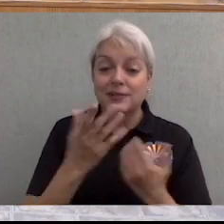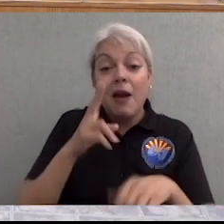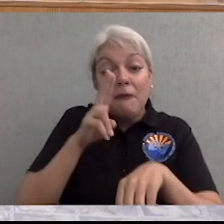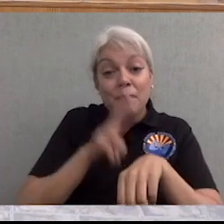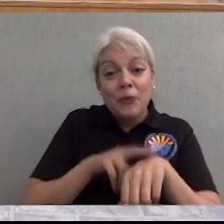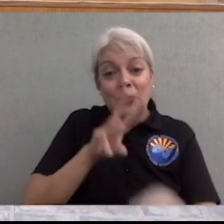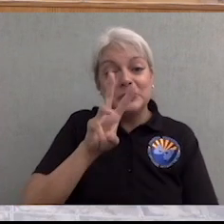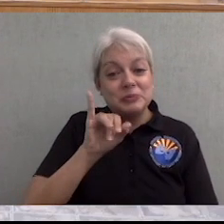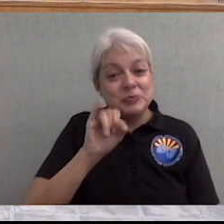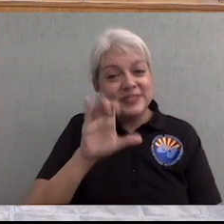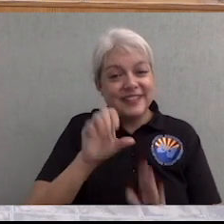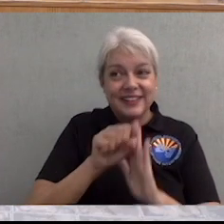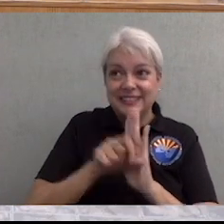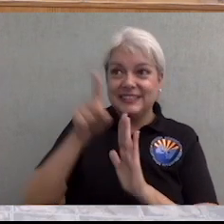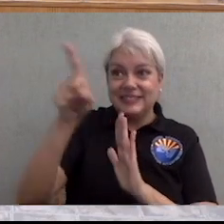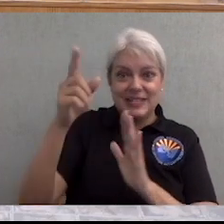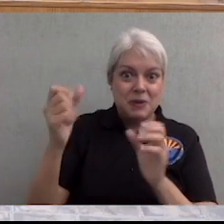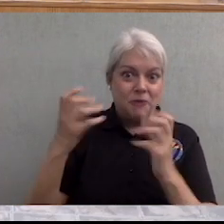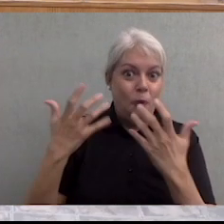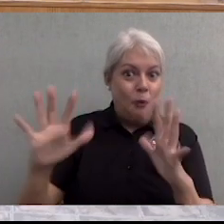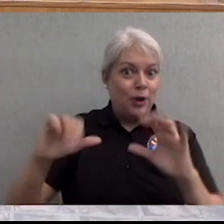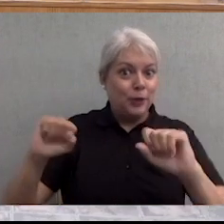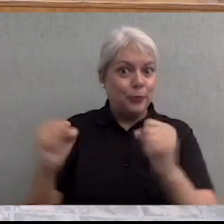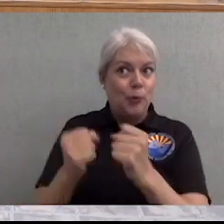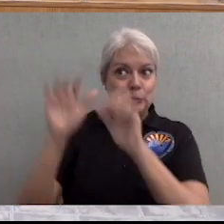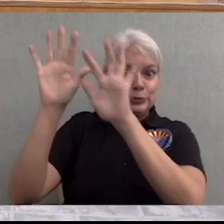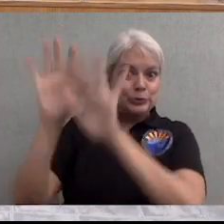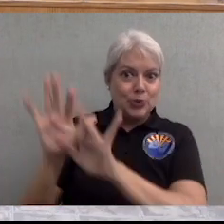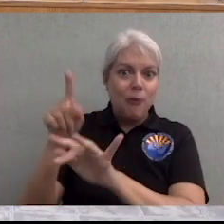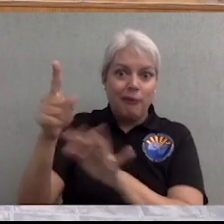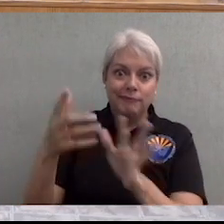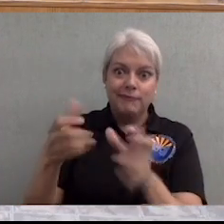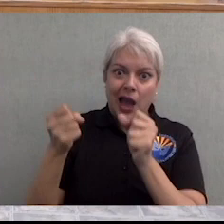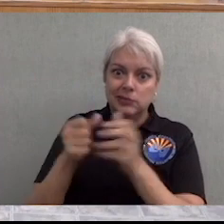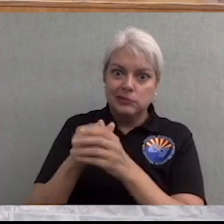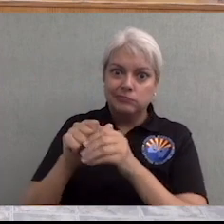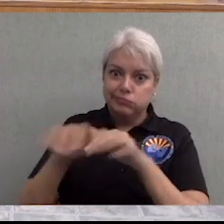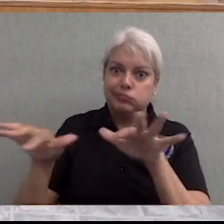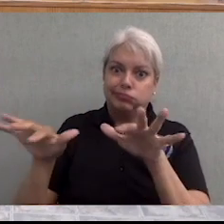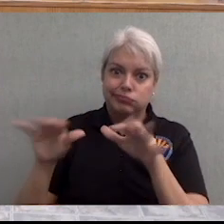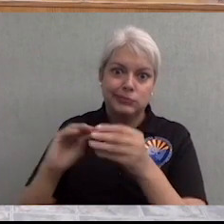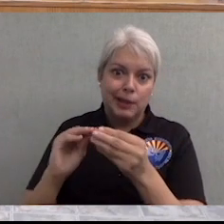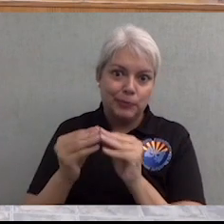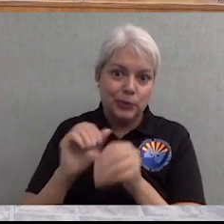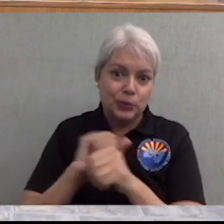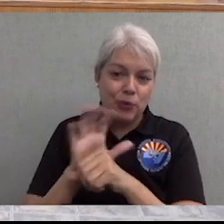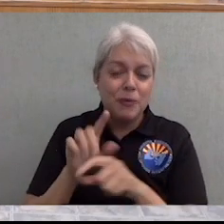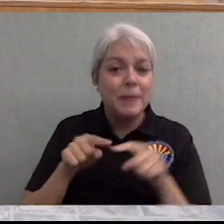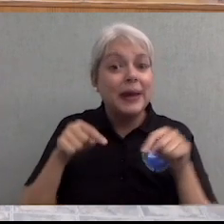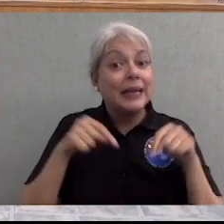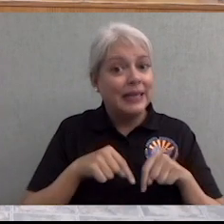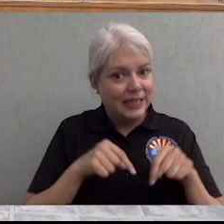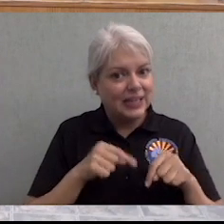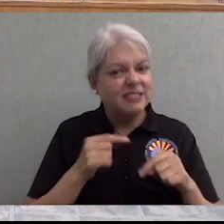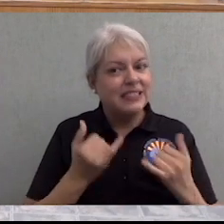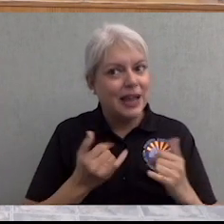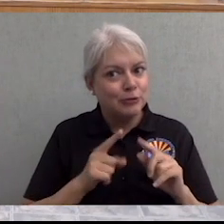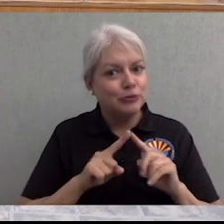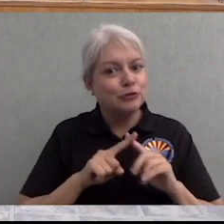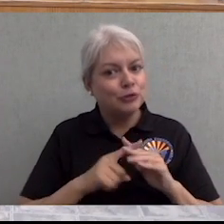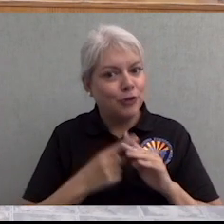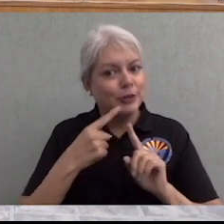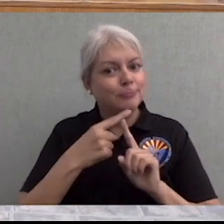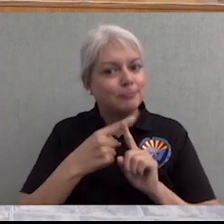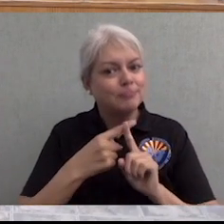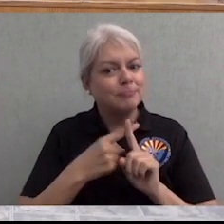because it's actually snowing there. But here it's been pretty cold, and people are gathering more together like that. So try to be really careful, and